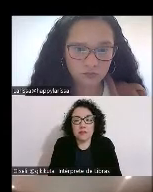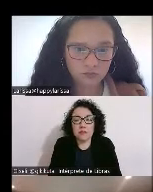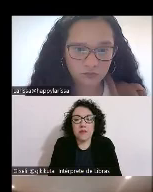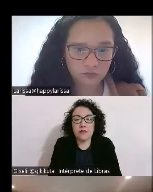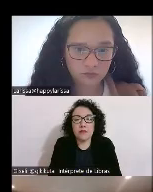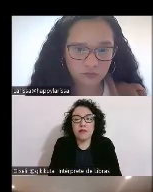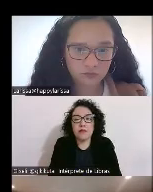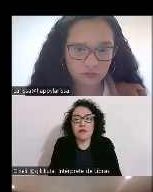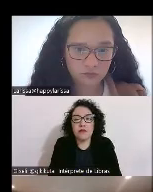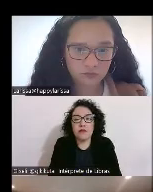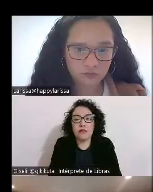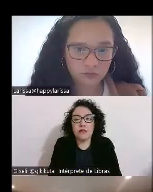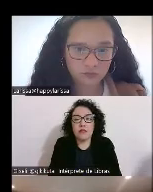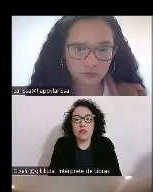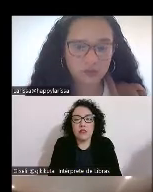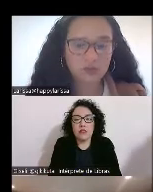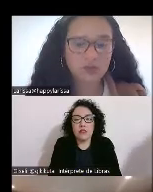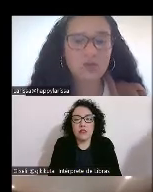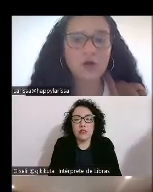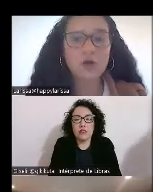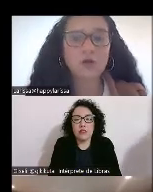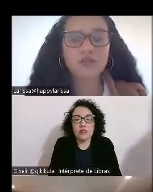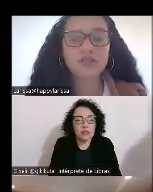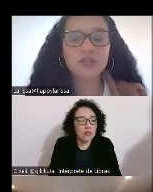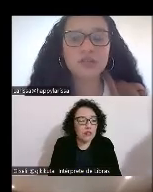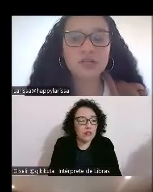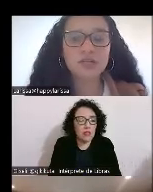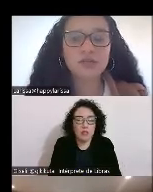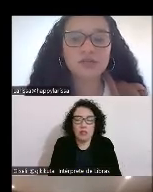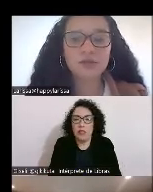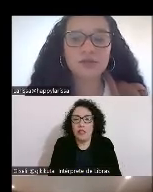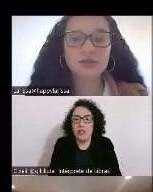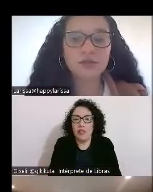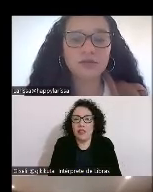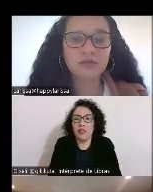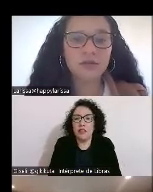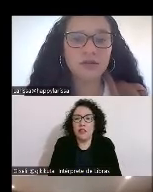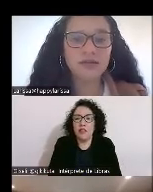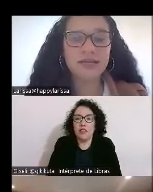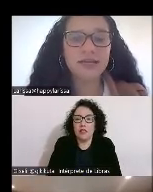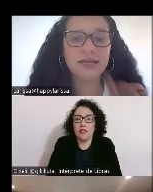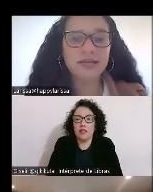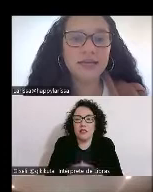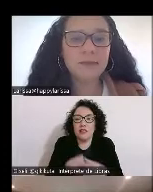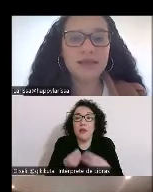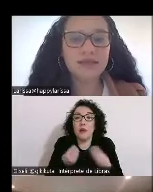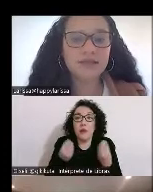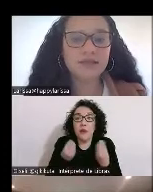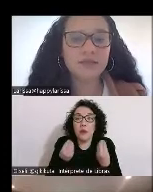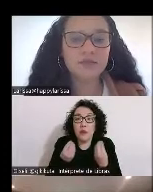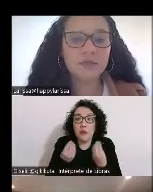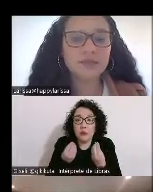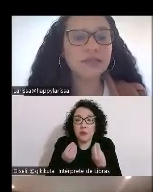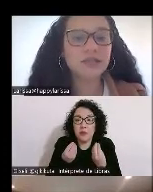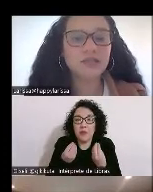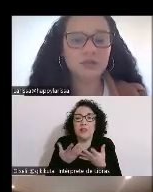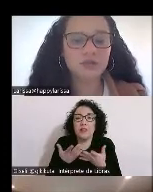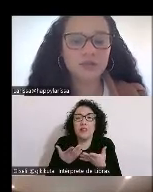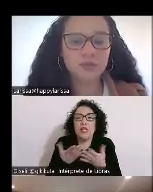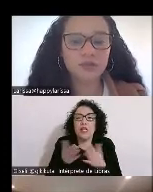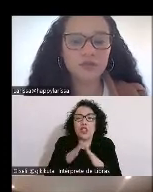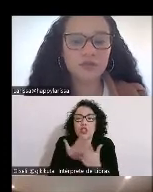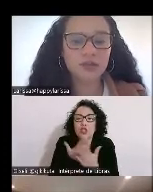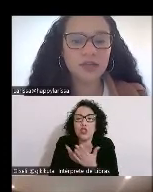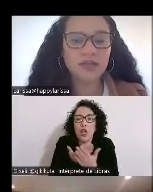of giftedness. Então, o sistema de enriquecimento para toda escola, ele tem a base numa tríade, que